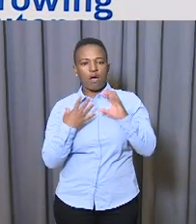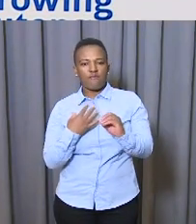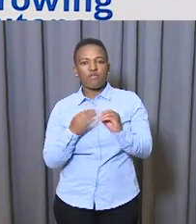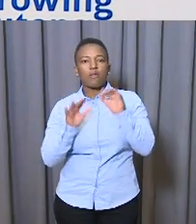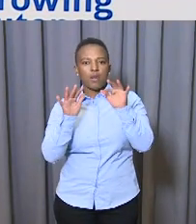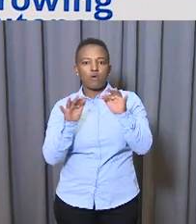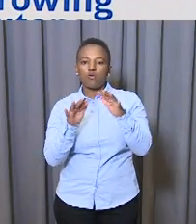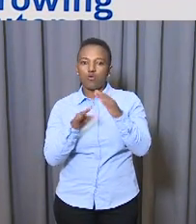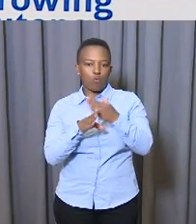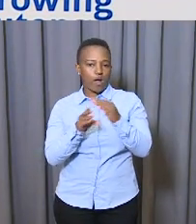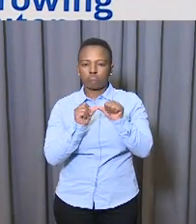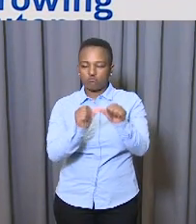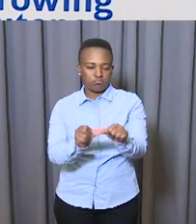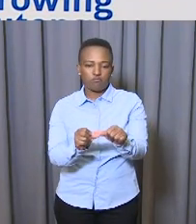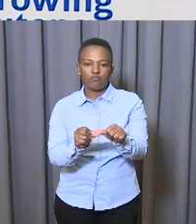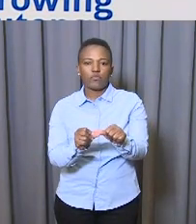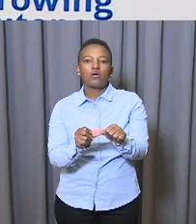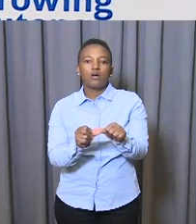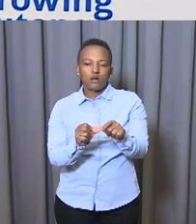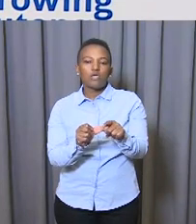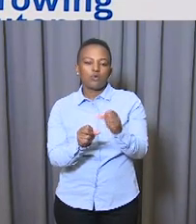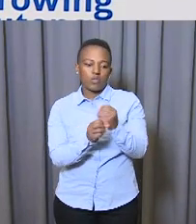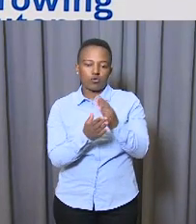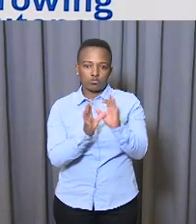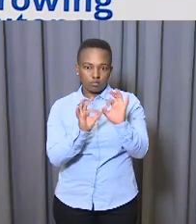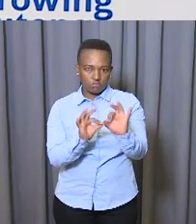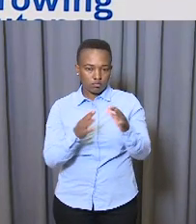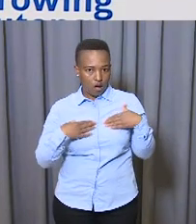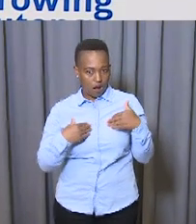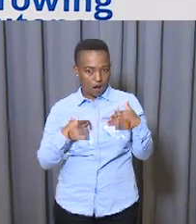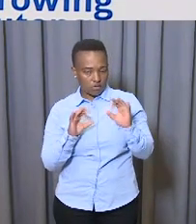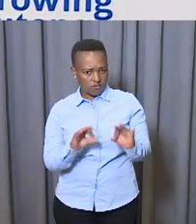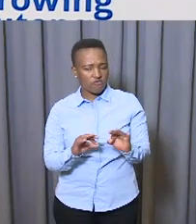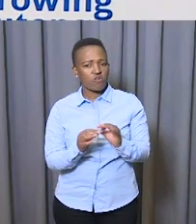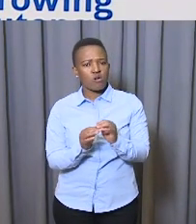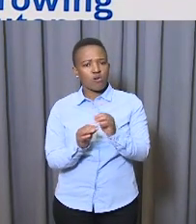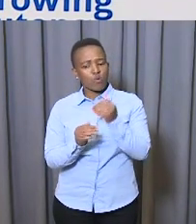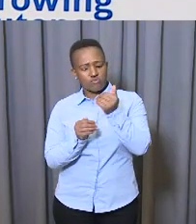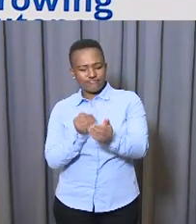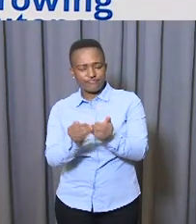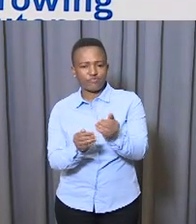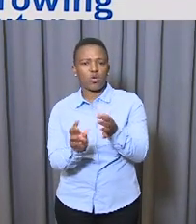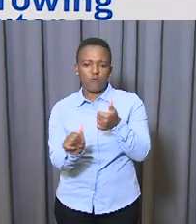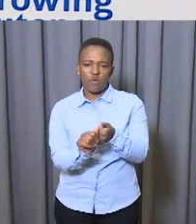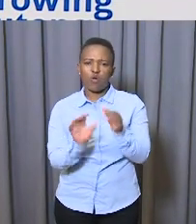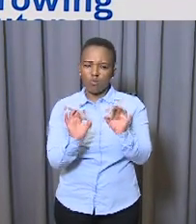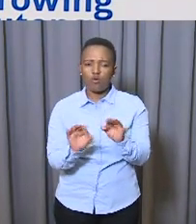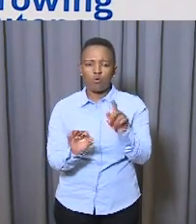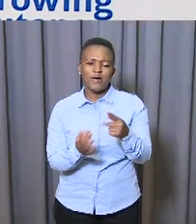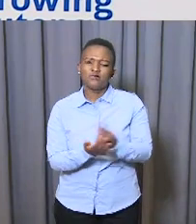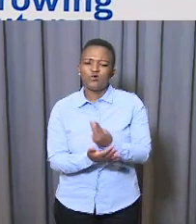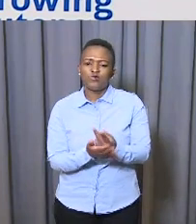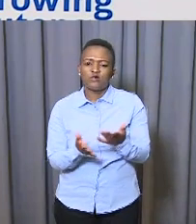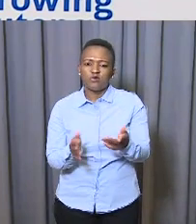not allowed to work until they've been cleared. So those protocols are there, and I think we should get used to them because it's